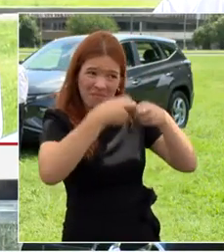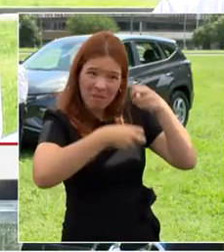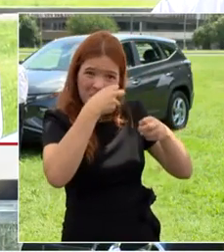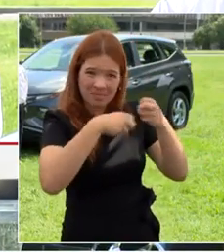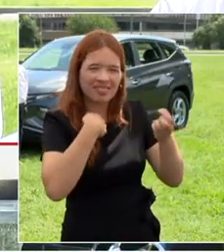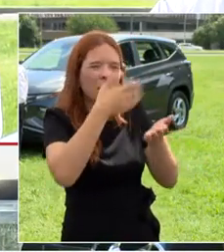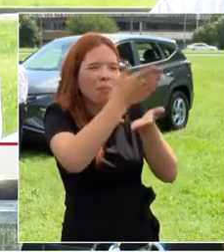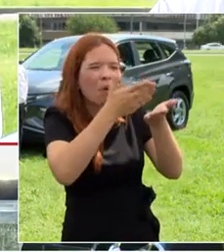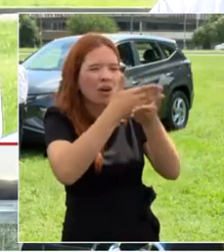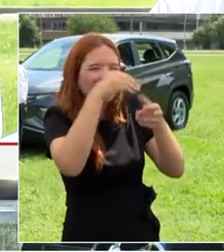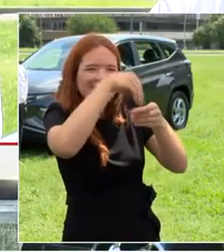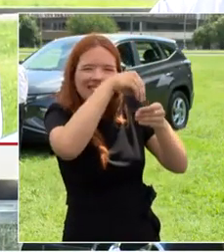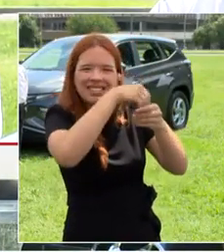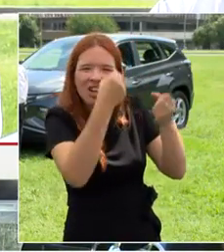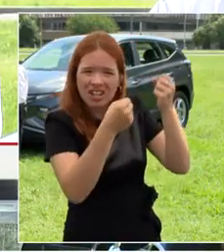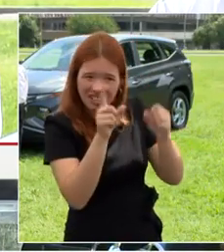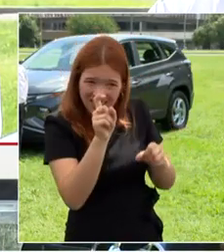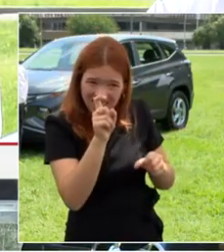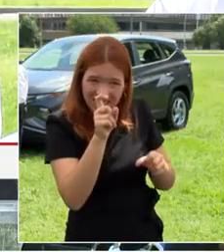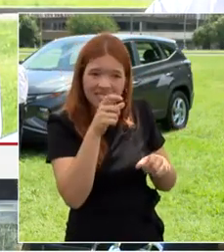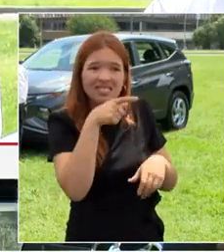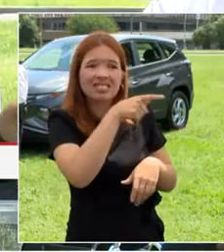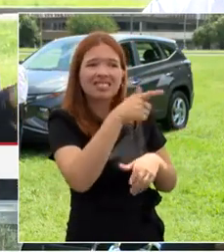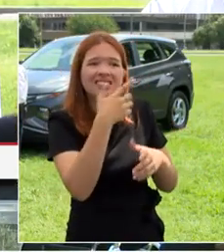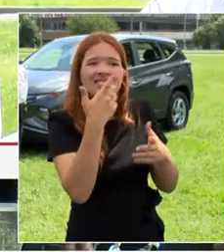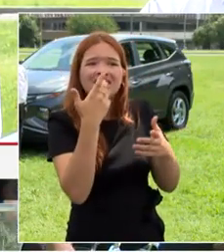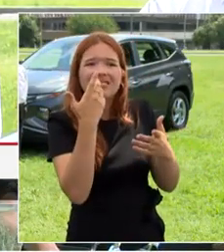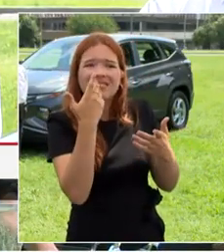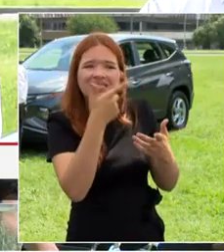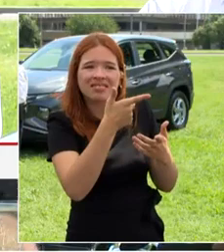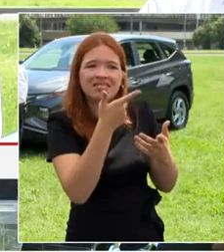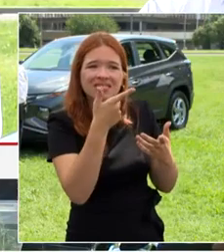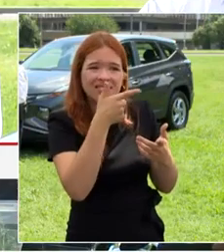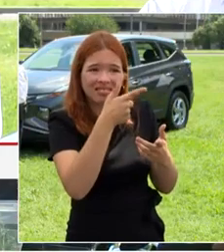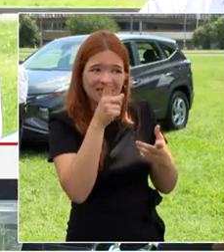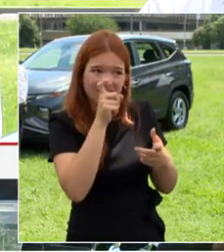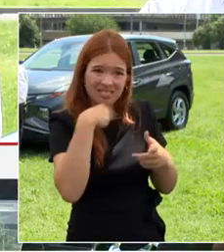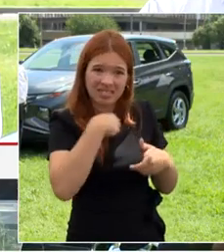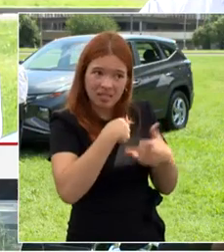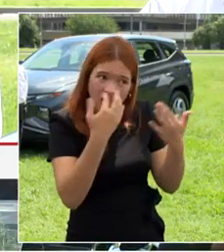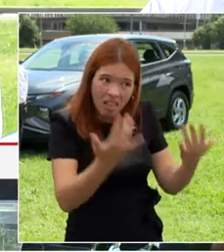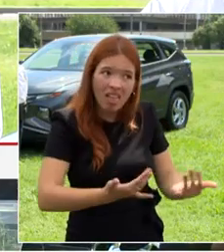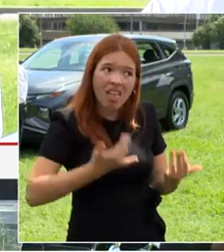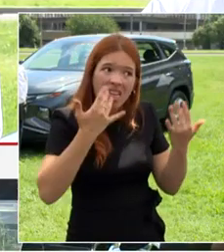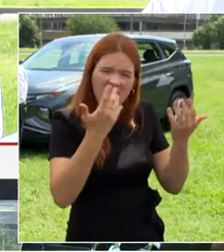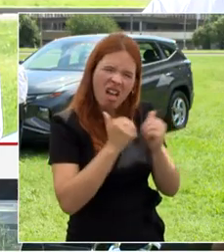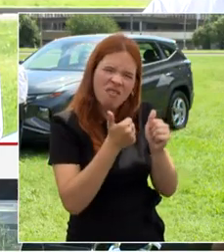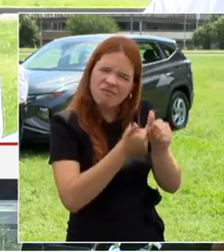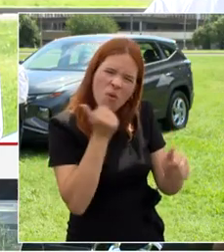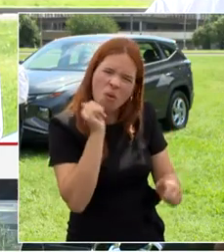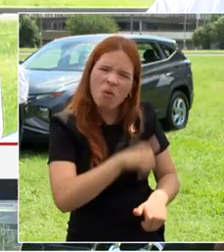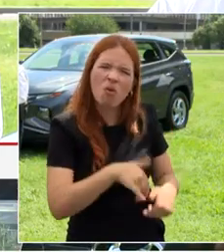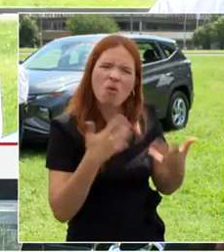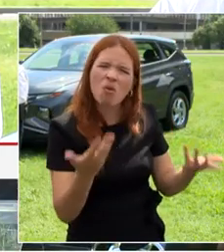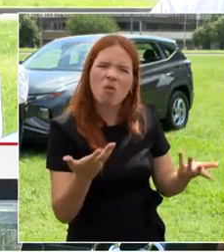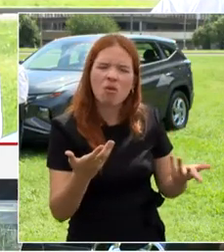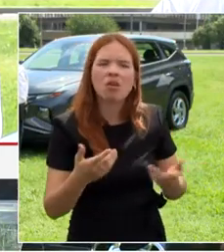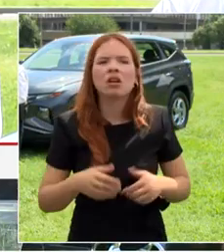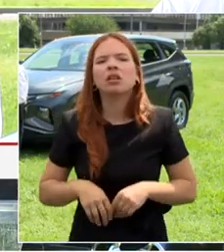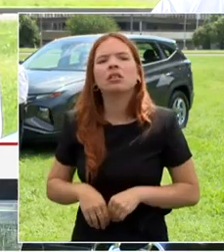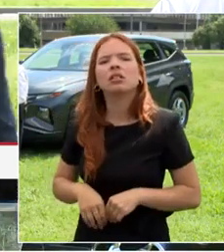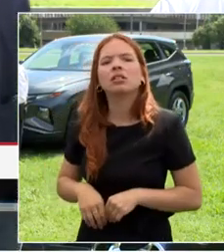in general, for the last couple of years, there's been supply chain problems across the board, so this was sort of no different in that case.